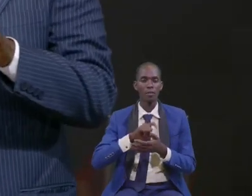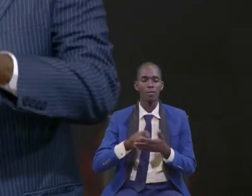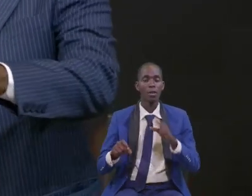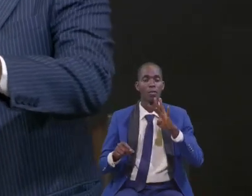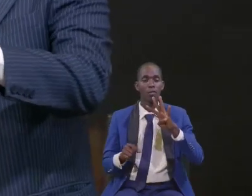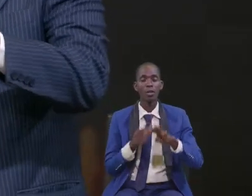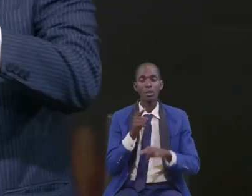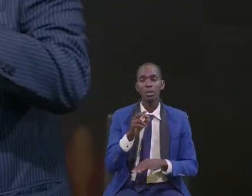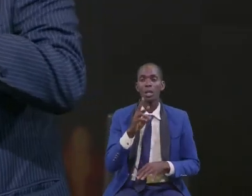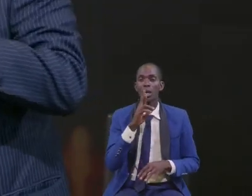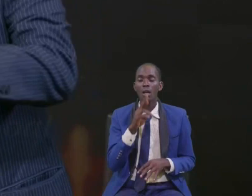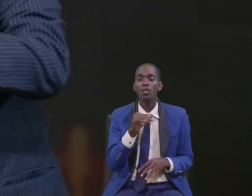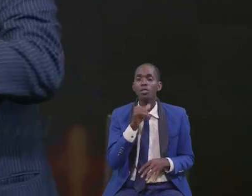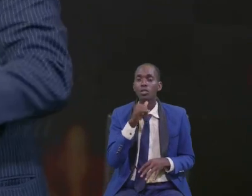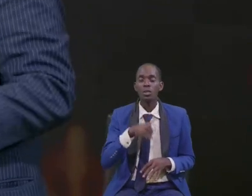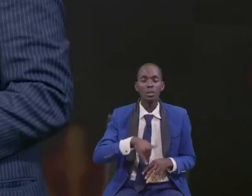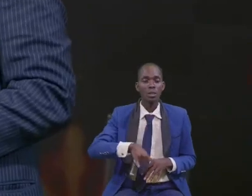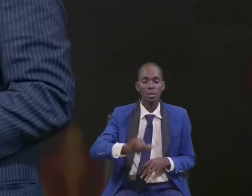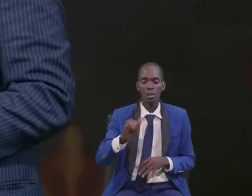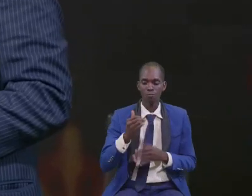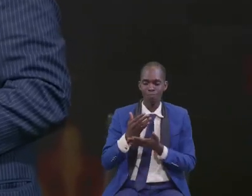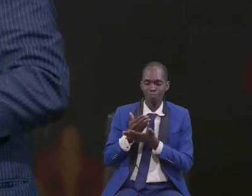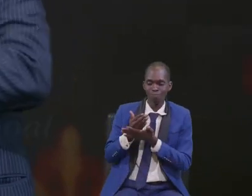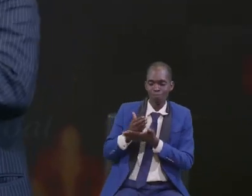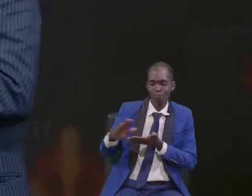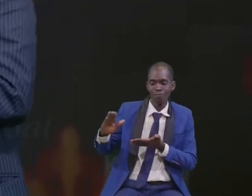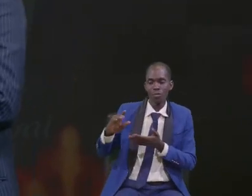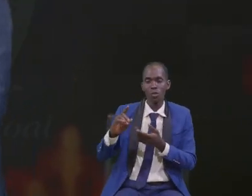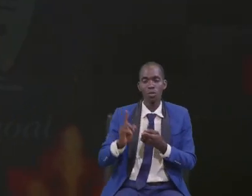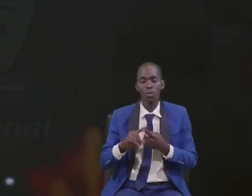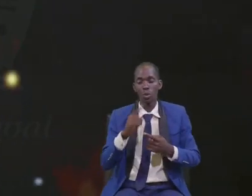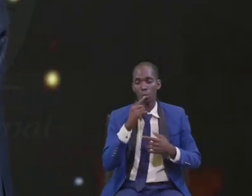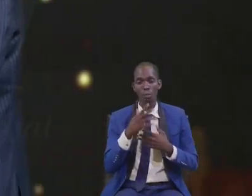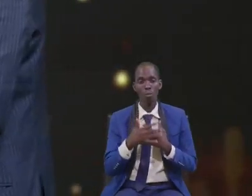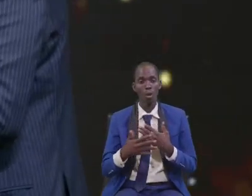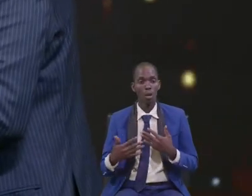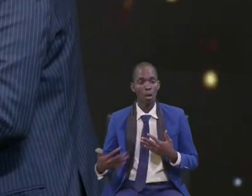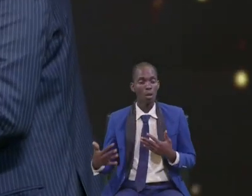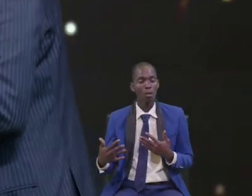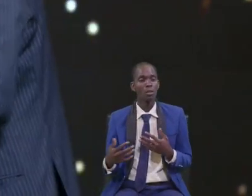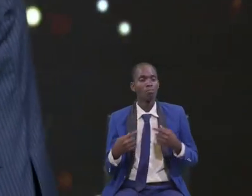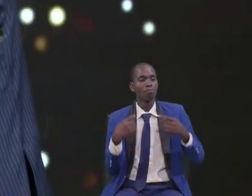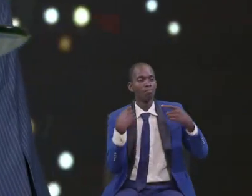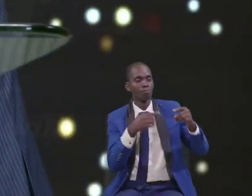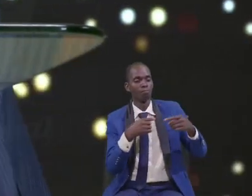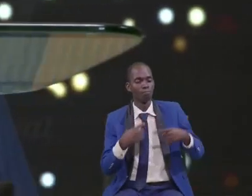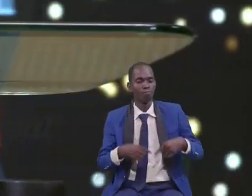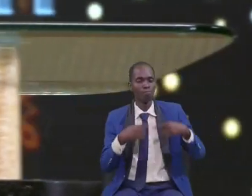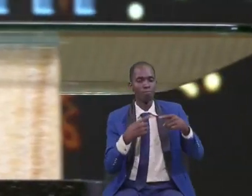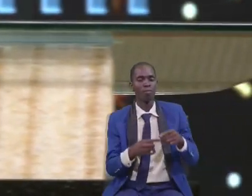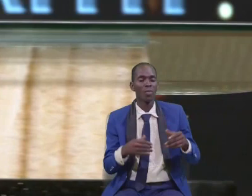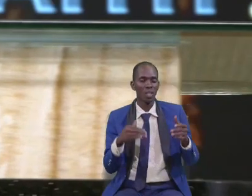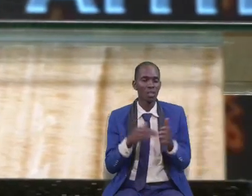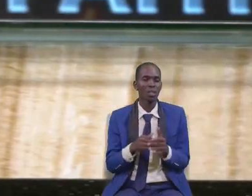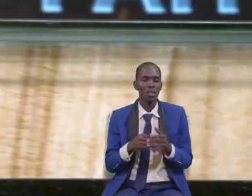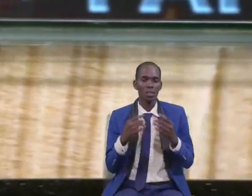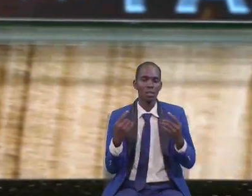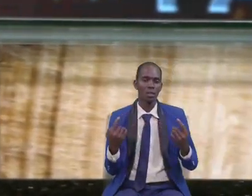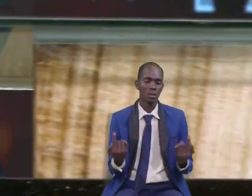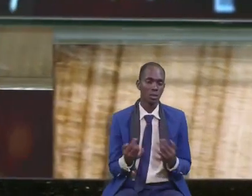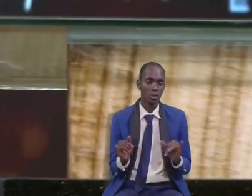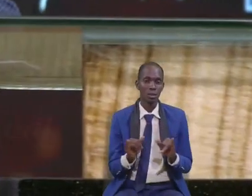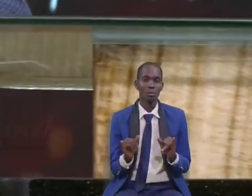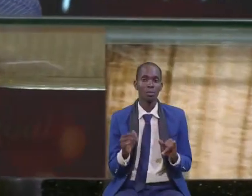not yet resisted unto blood, striving against sin. Look at verse